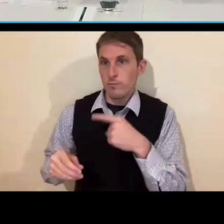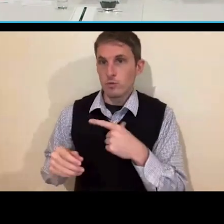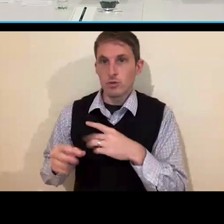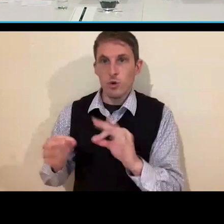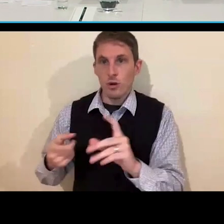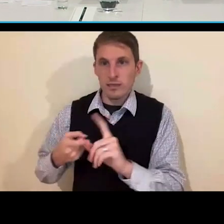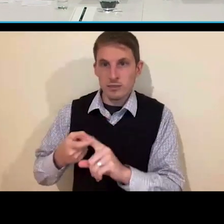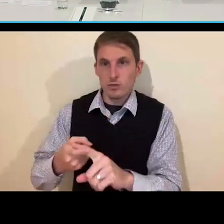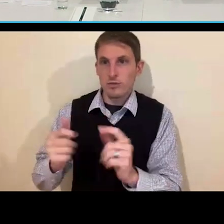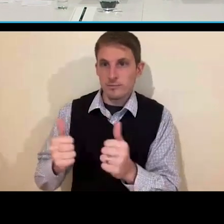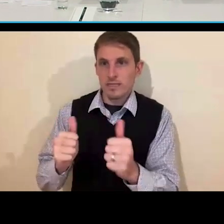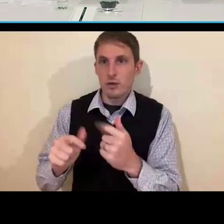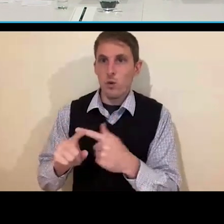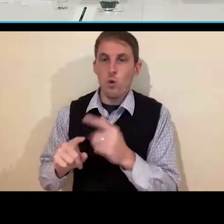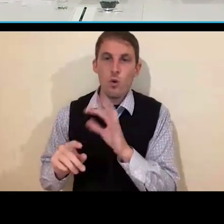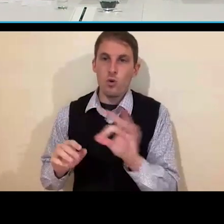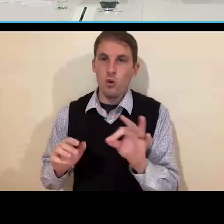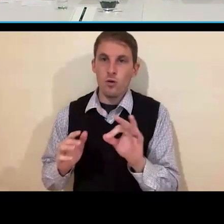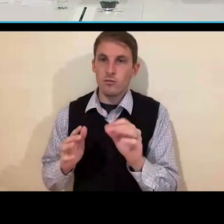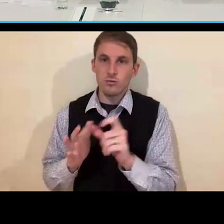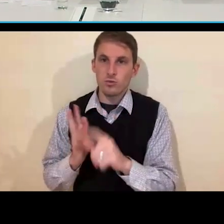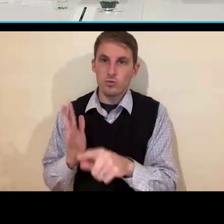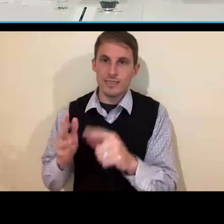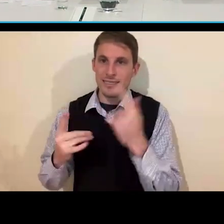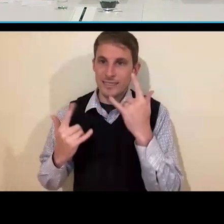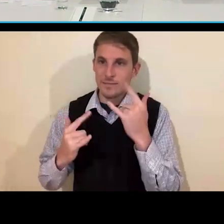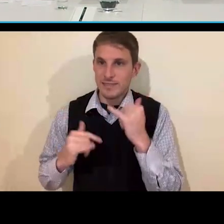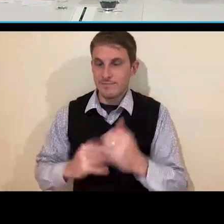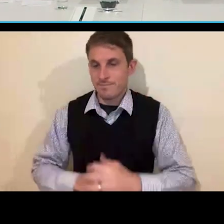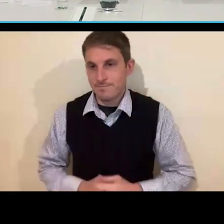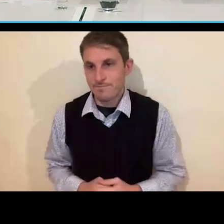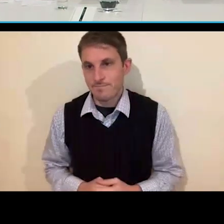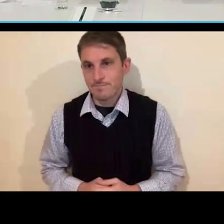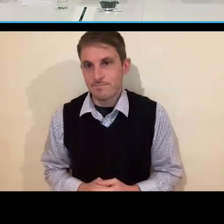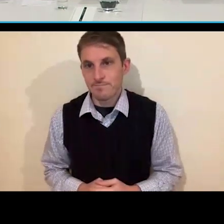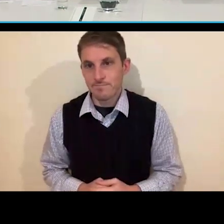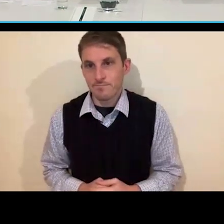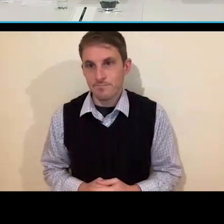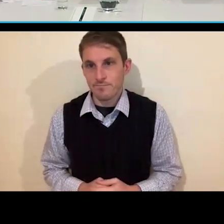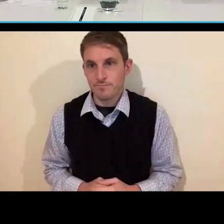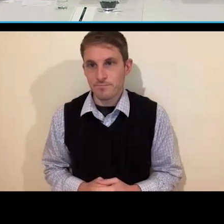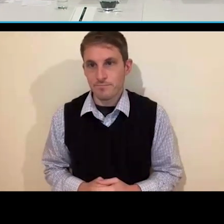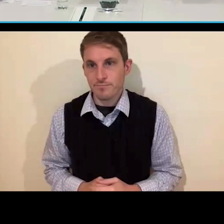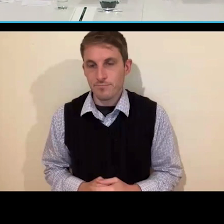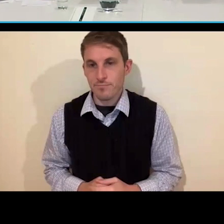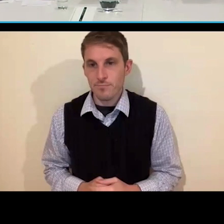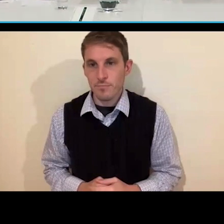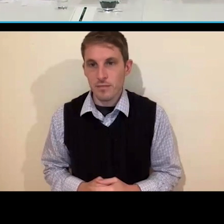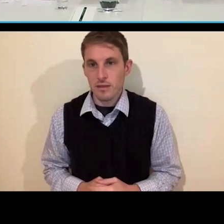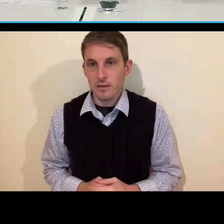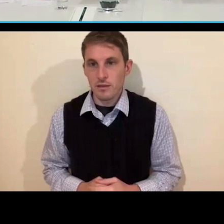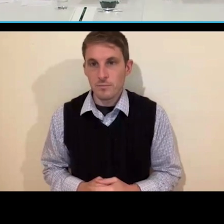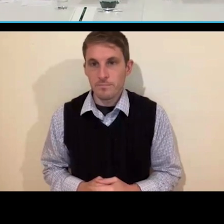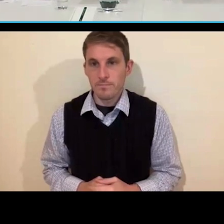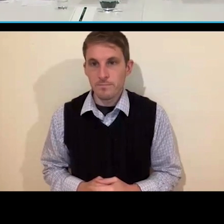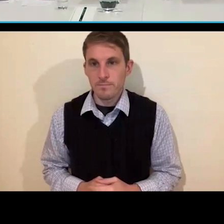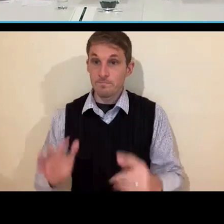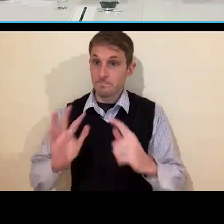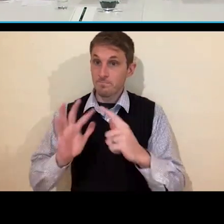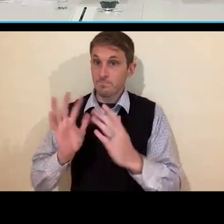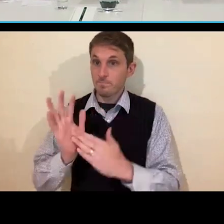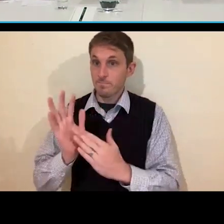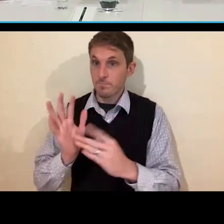consumer experience assessment in that quarter. Emma? Thanks, Josh. And for the